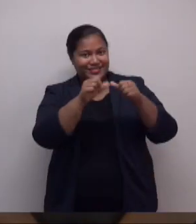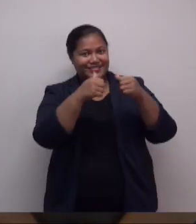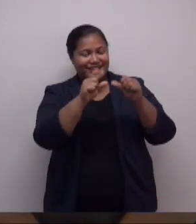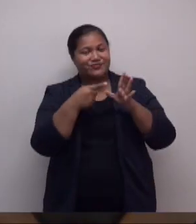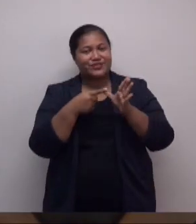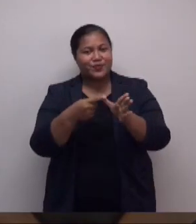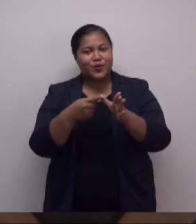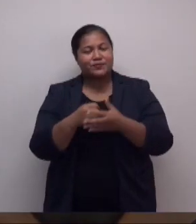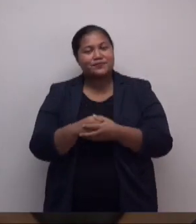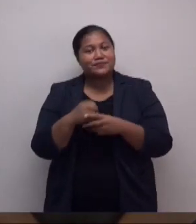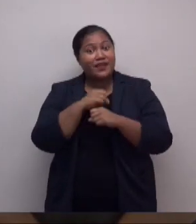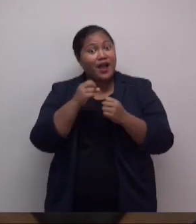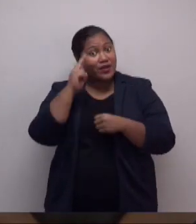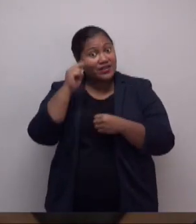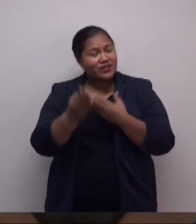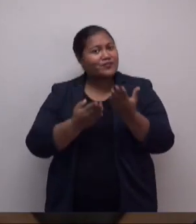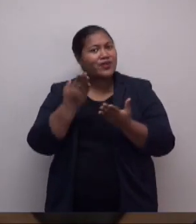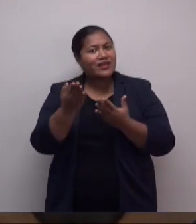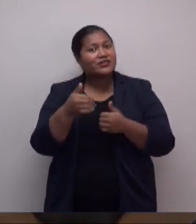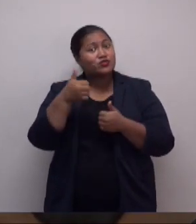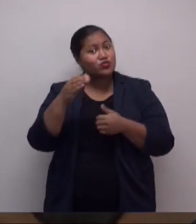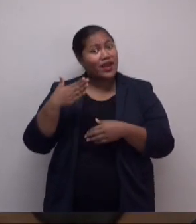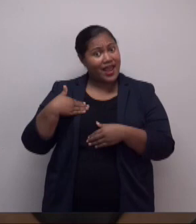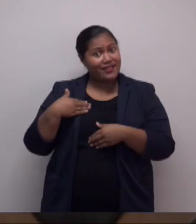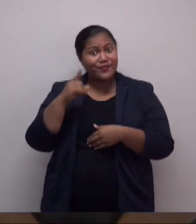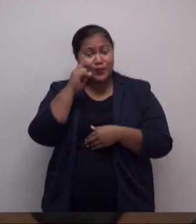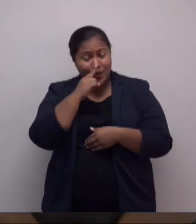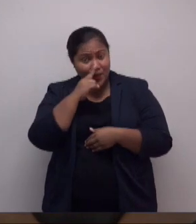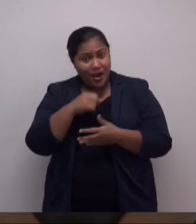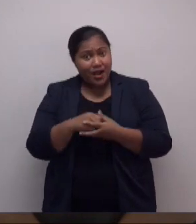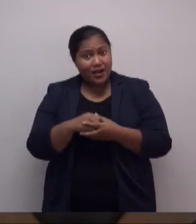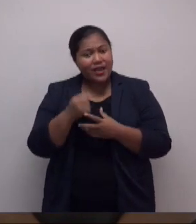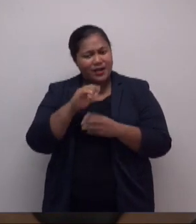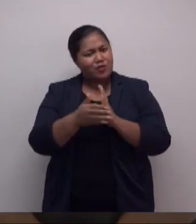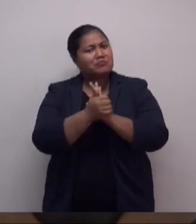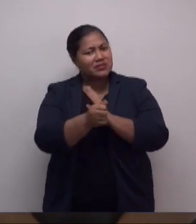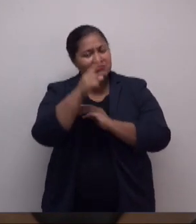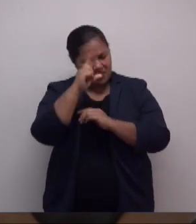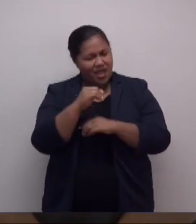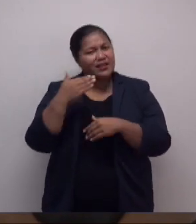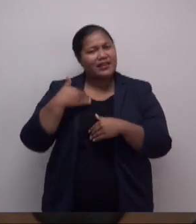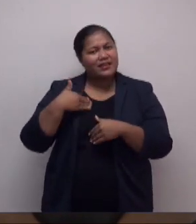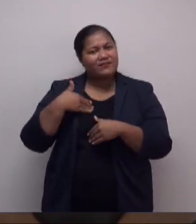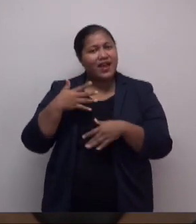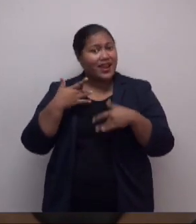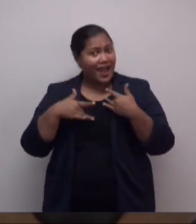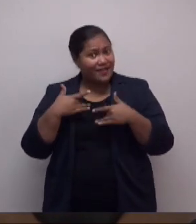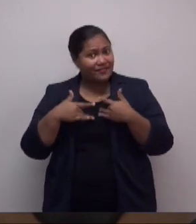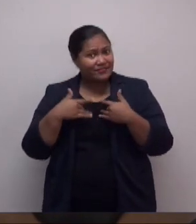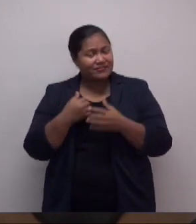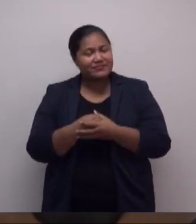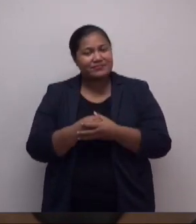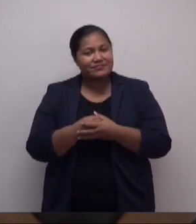Our national prize is the good health of our people and the ability to live our lives and earn our